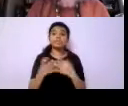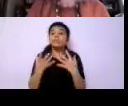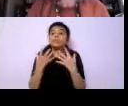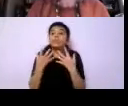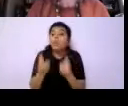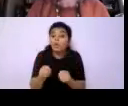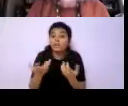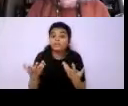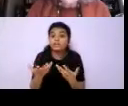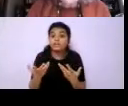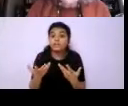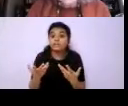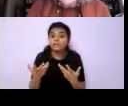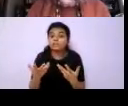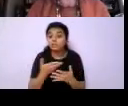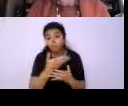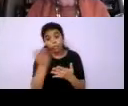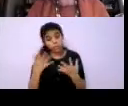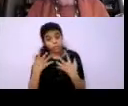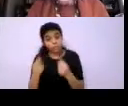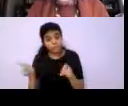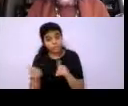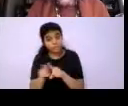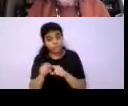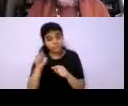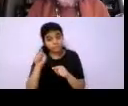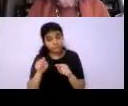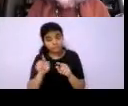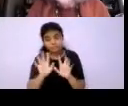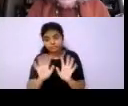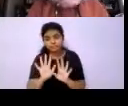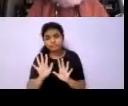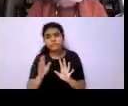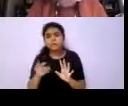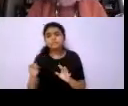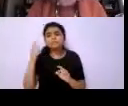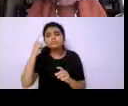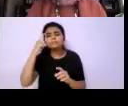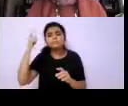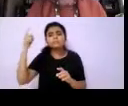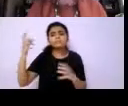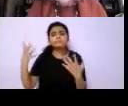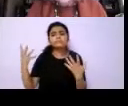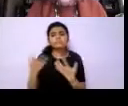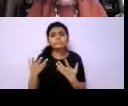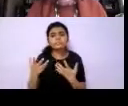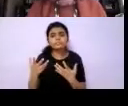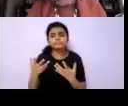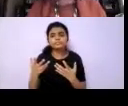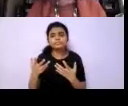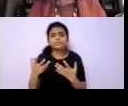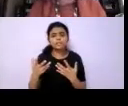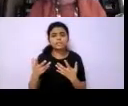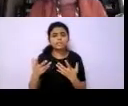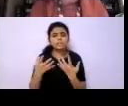but not all wants are what I call legitimate wants. Legitimate